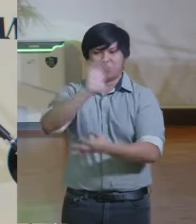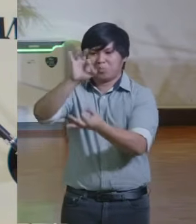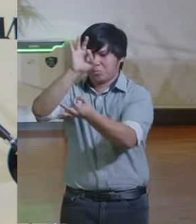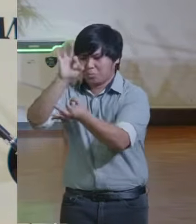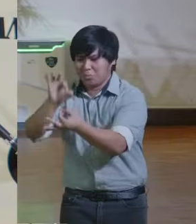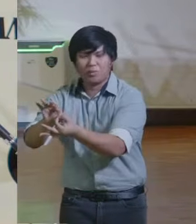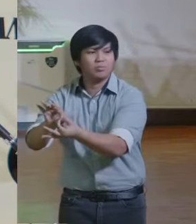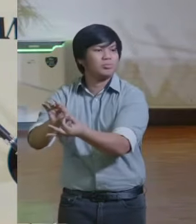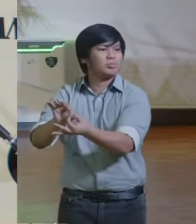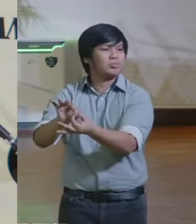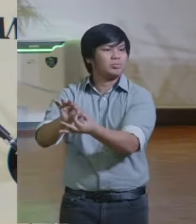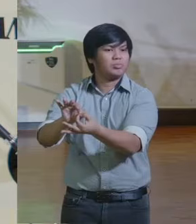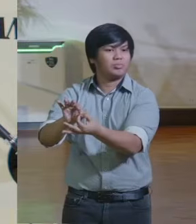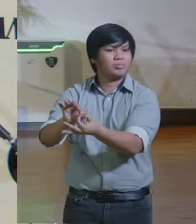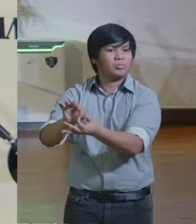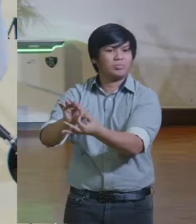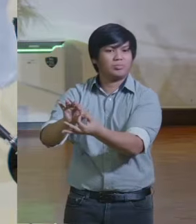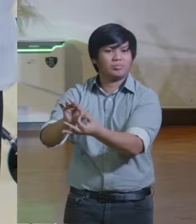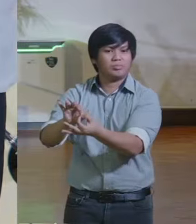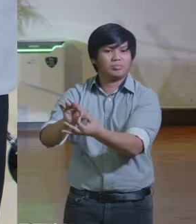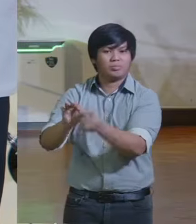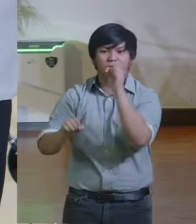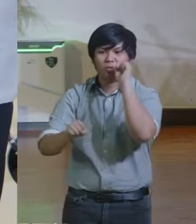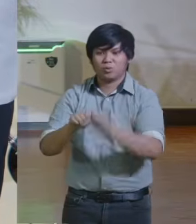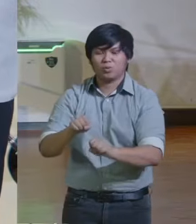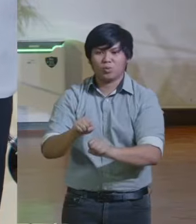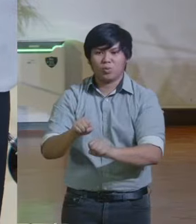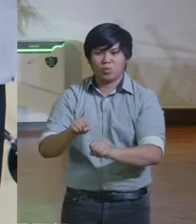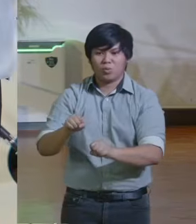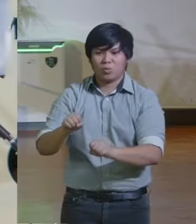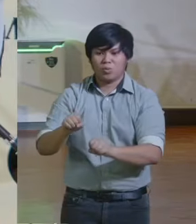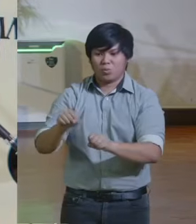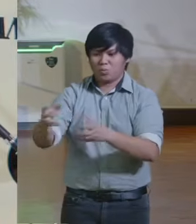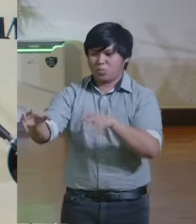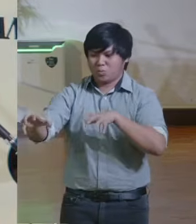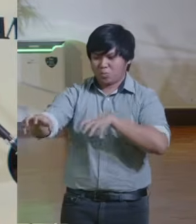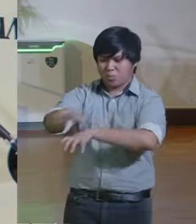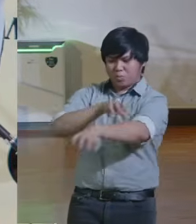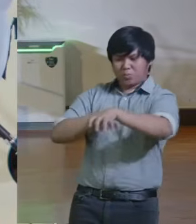ng Diyos sa mga makasalanan ang kanyang unmerited favor.